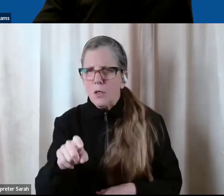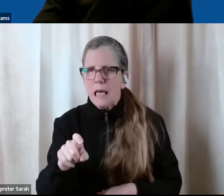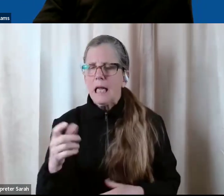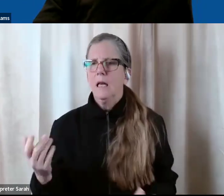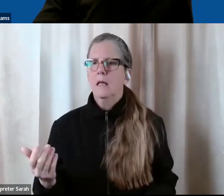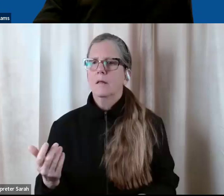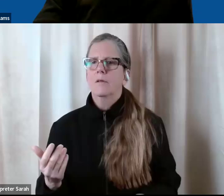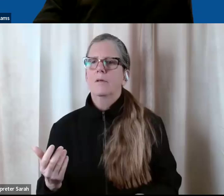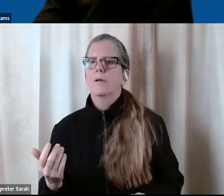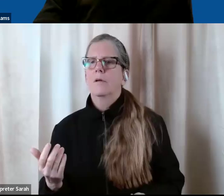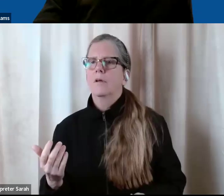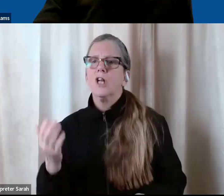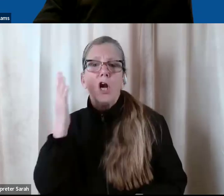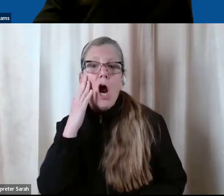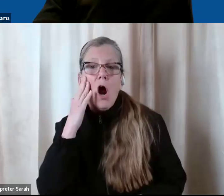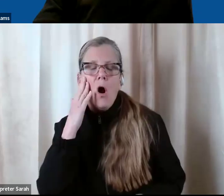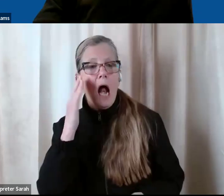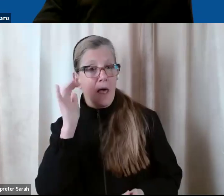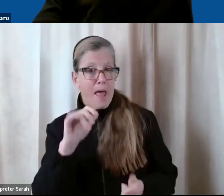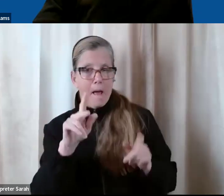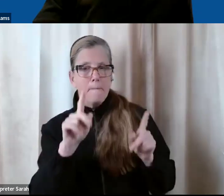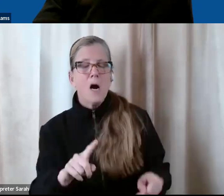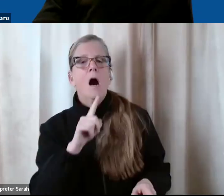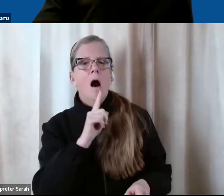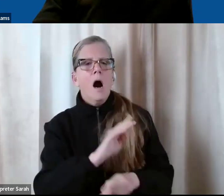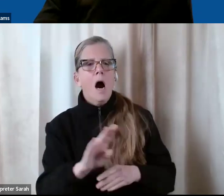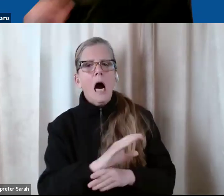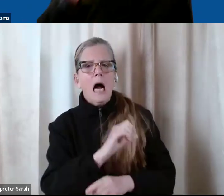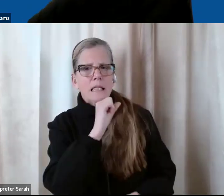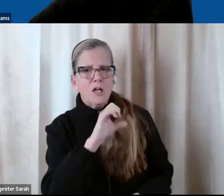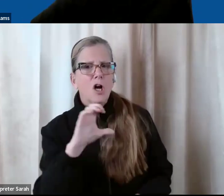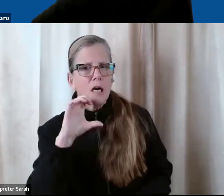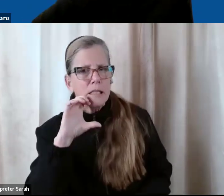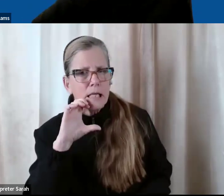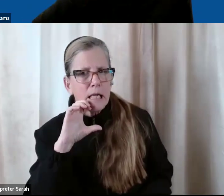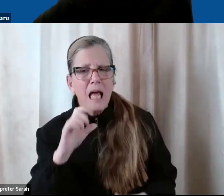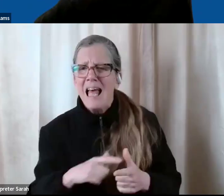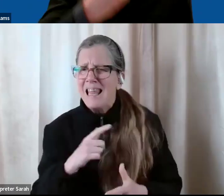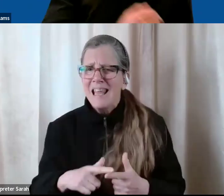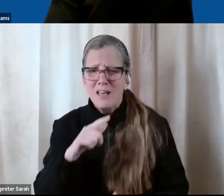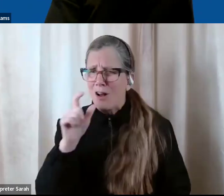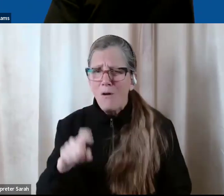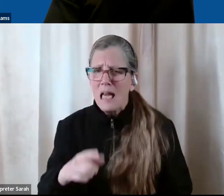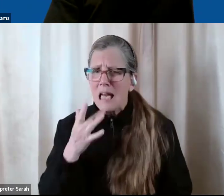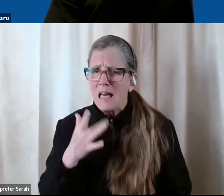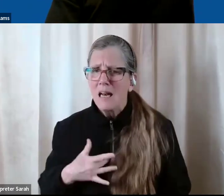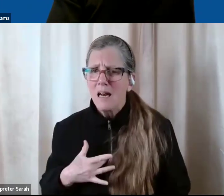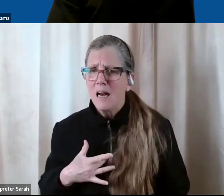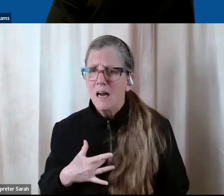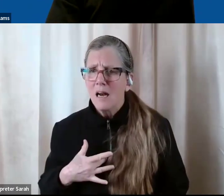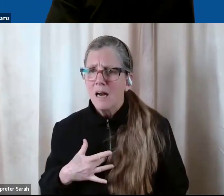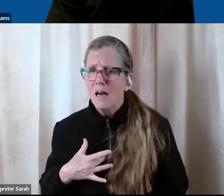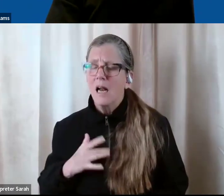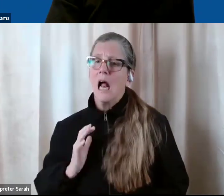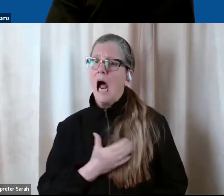the fact that an individual is a senior, then you don't need their date of birth. And our platform